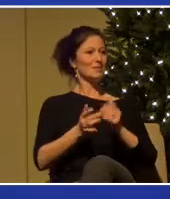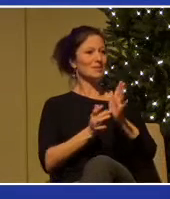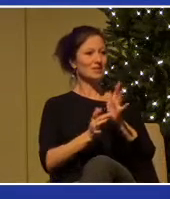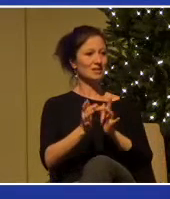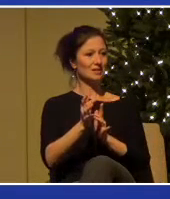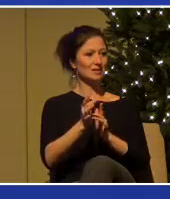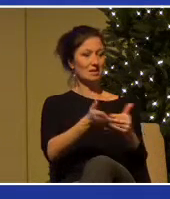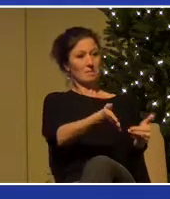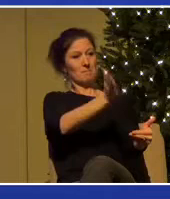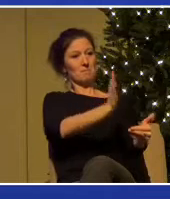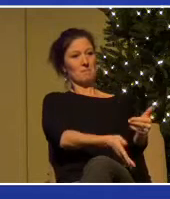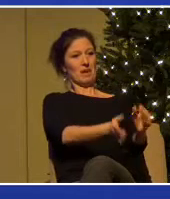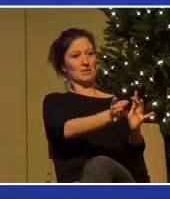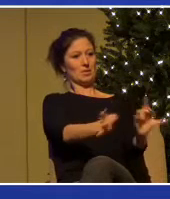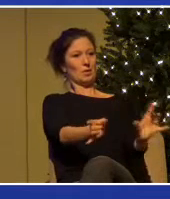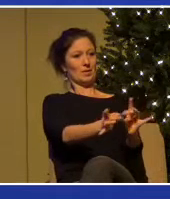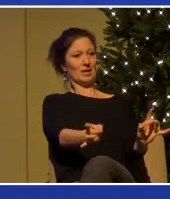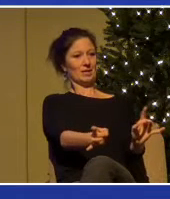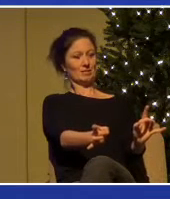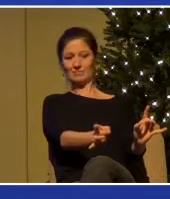But it's not.